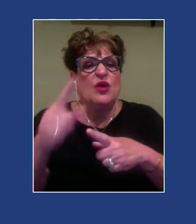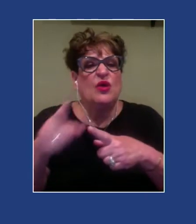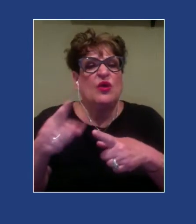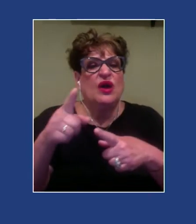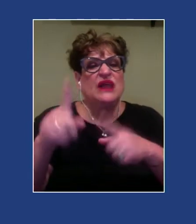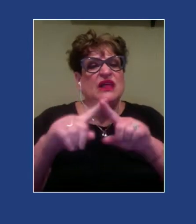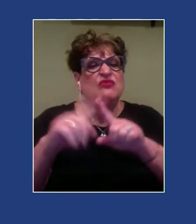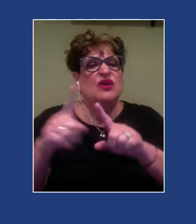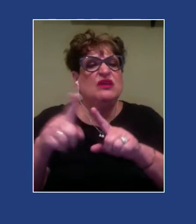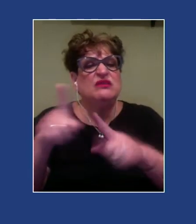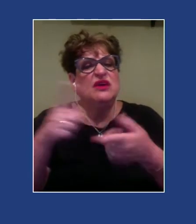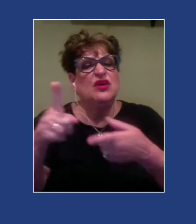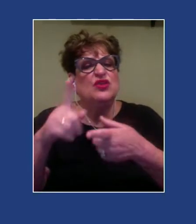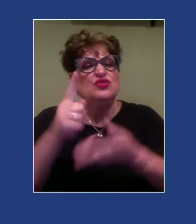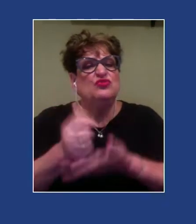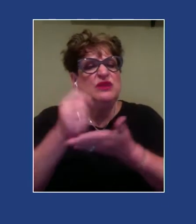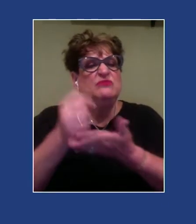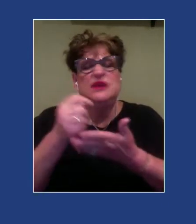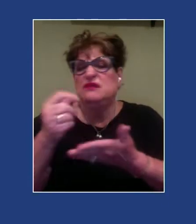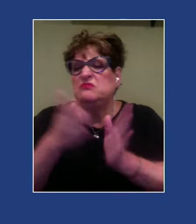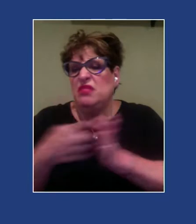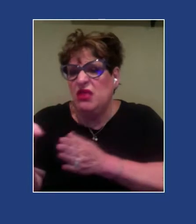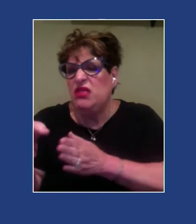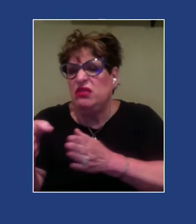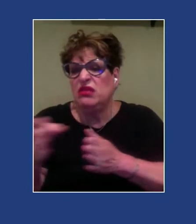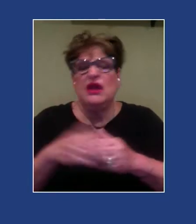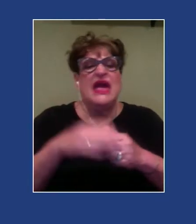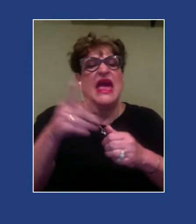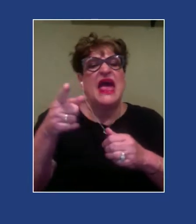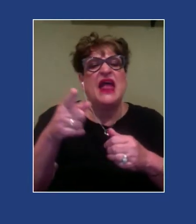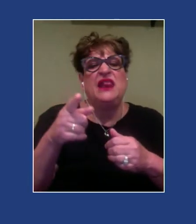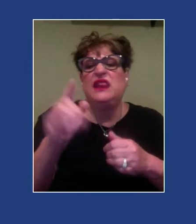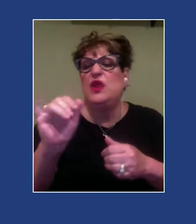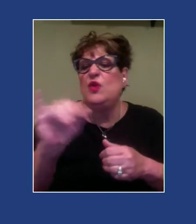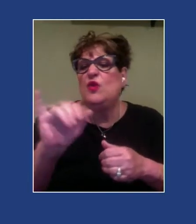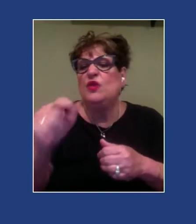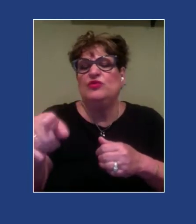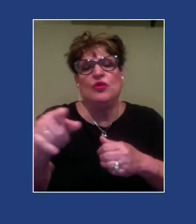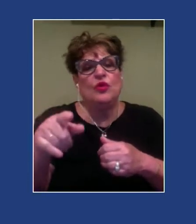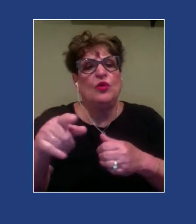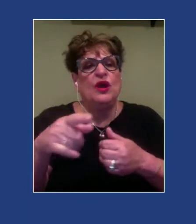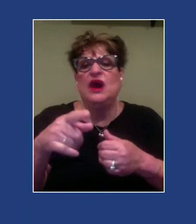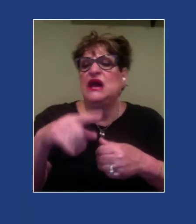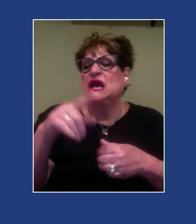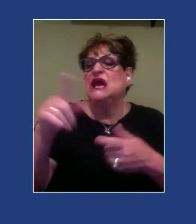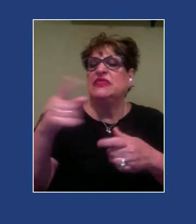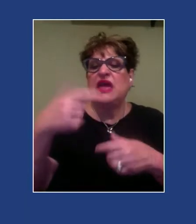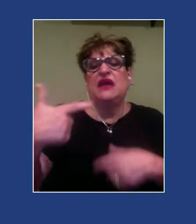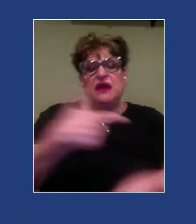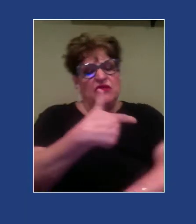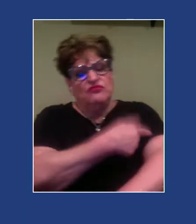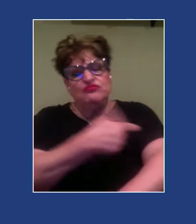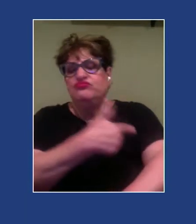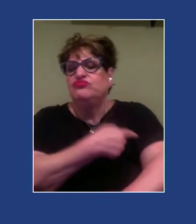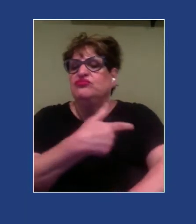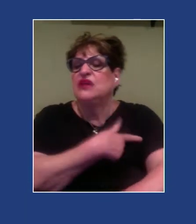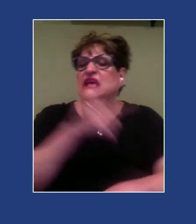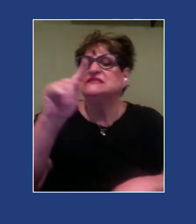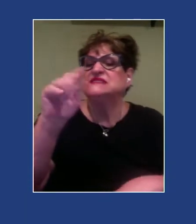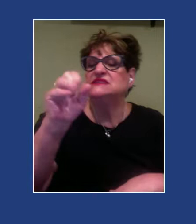like Lupron, and then initiating either testosterone or estradiol